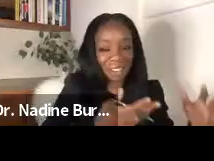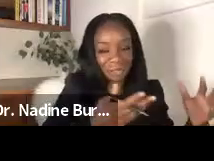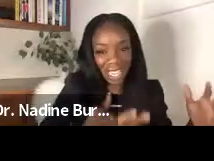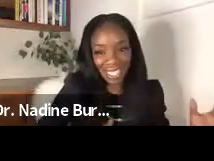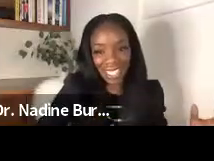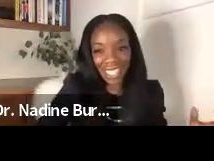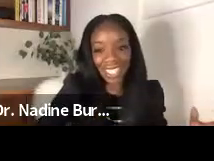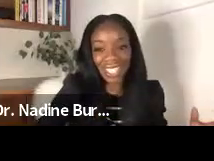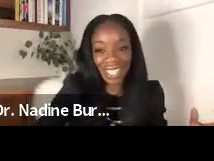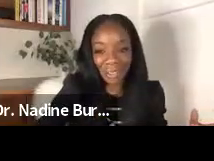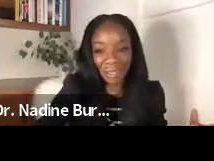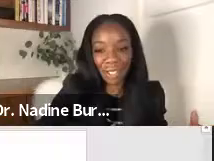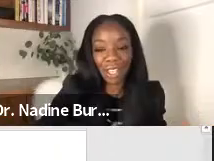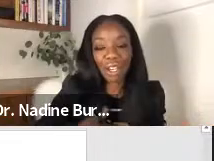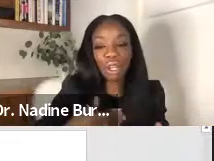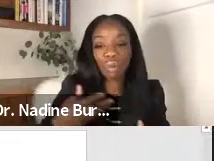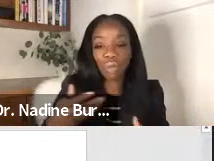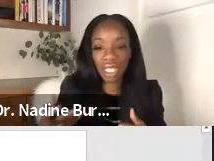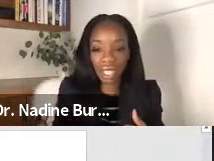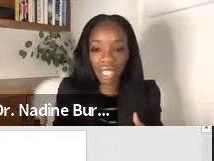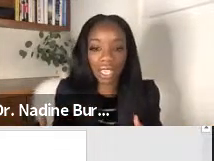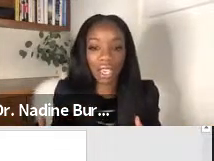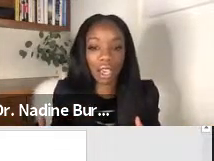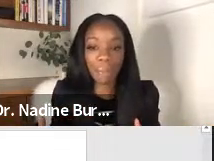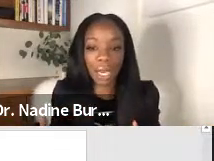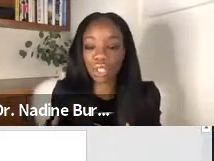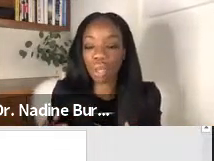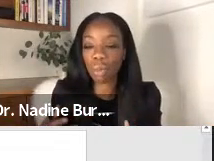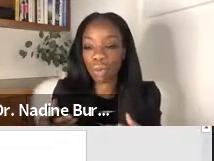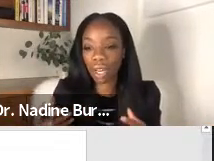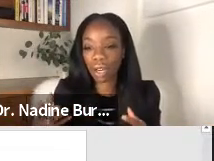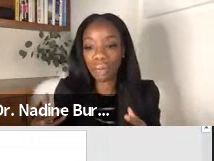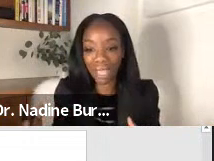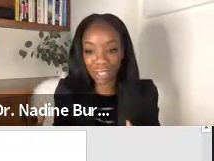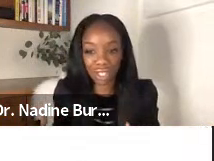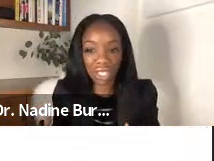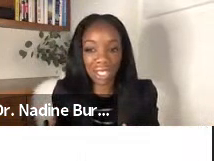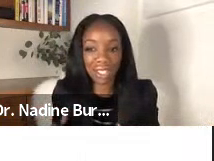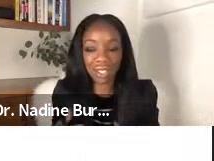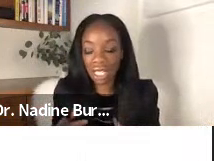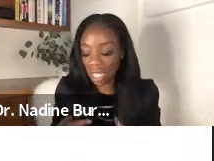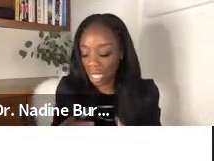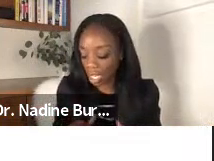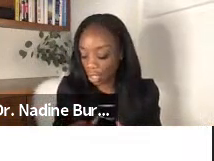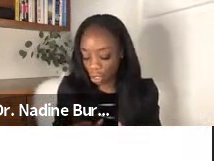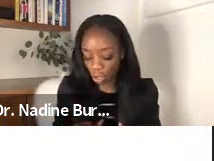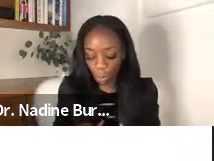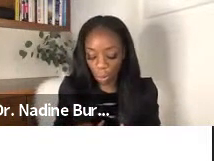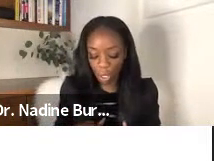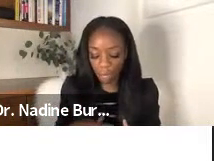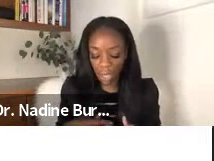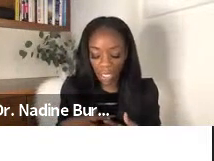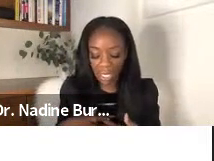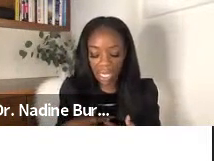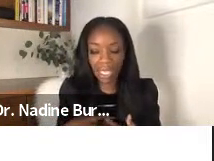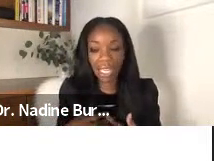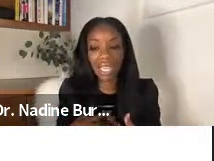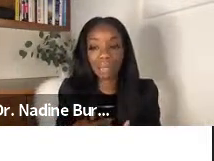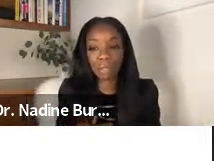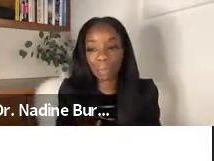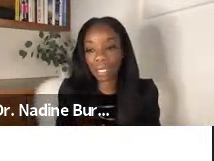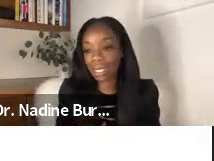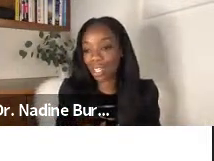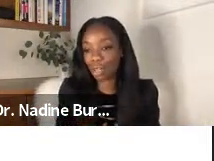about vaccine safety, really thinking about some of our messages to support